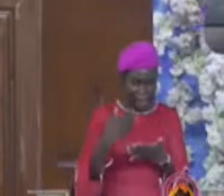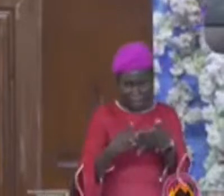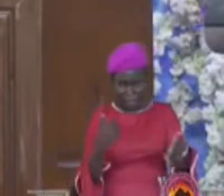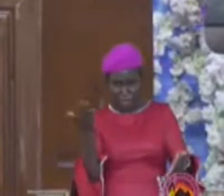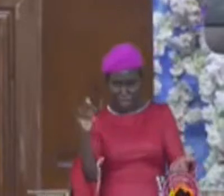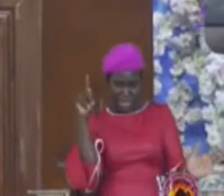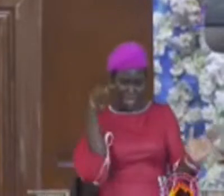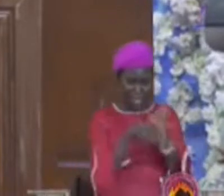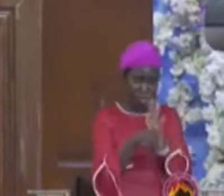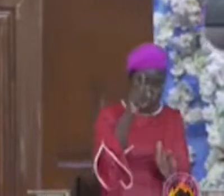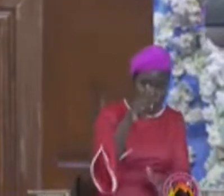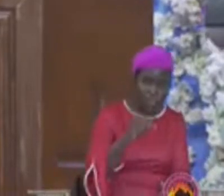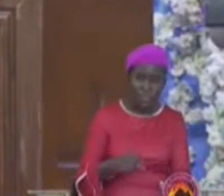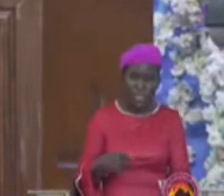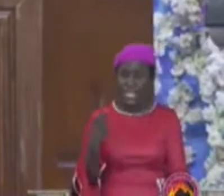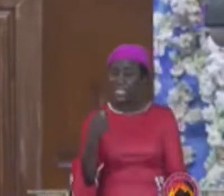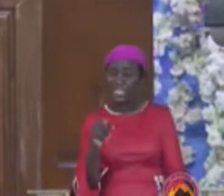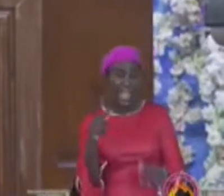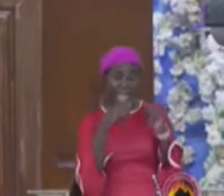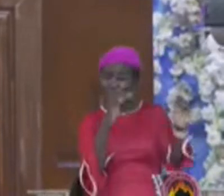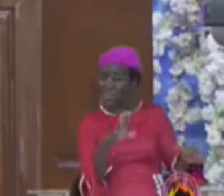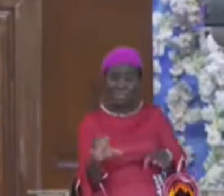does not want you in the hospital.